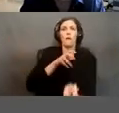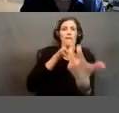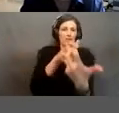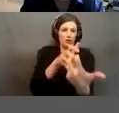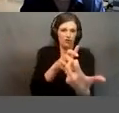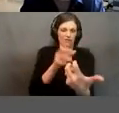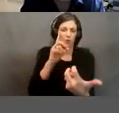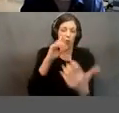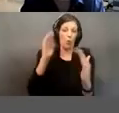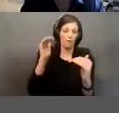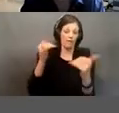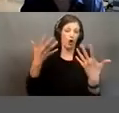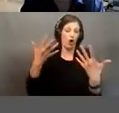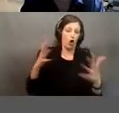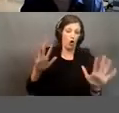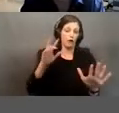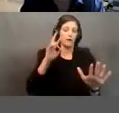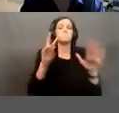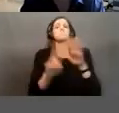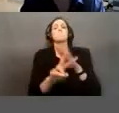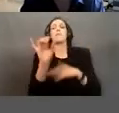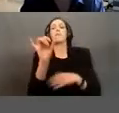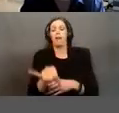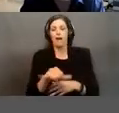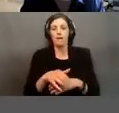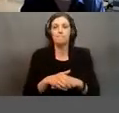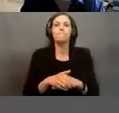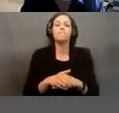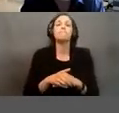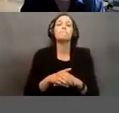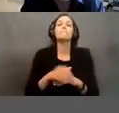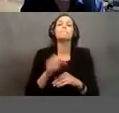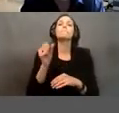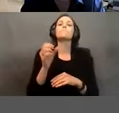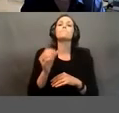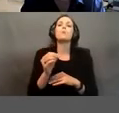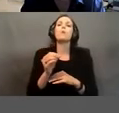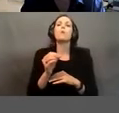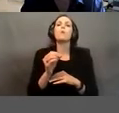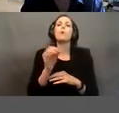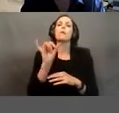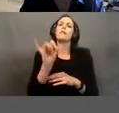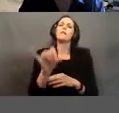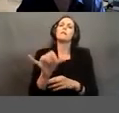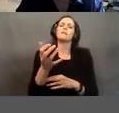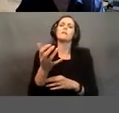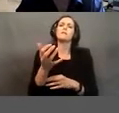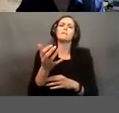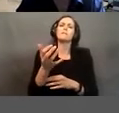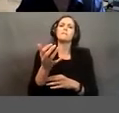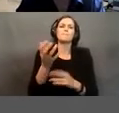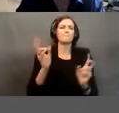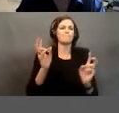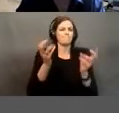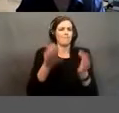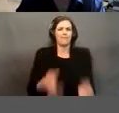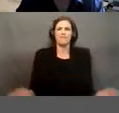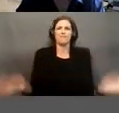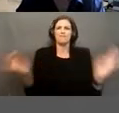anticipated and are provided. So those are the kind of key, I guess you would say,